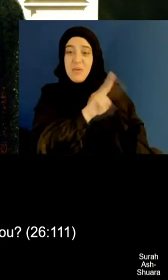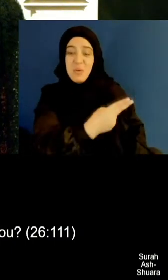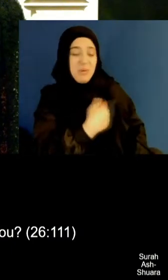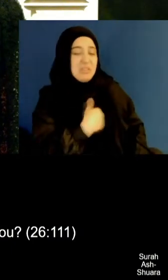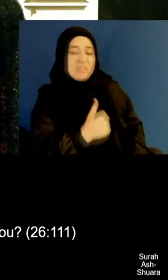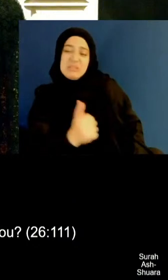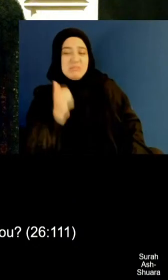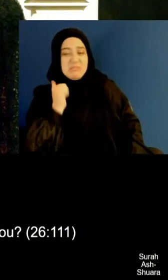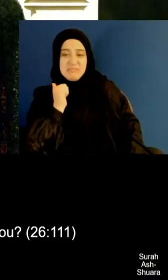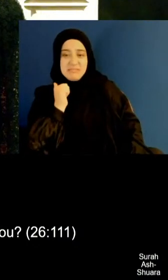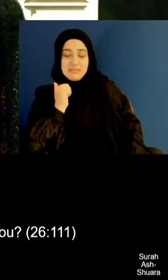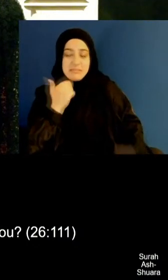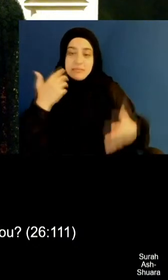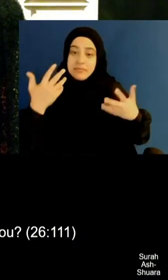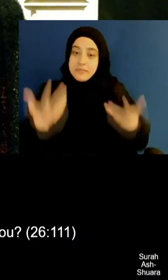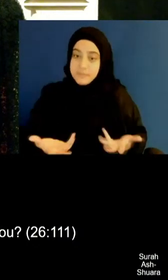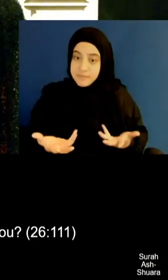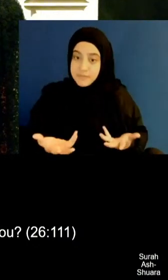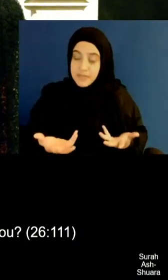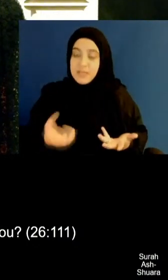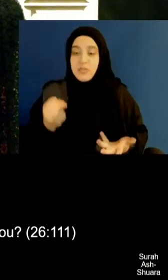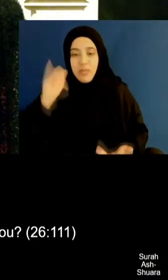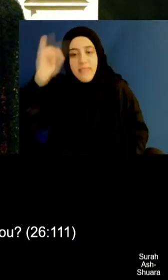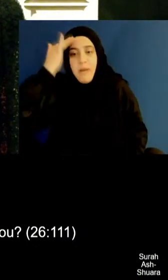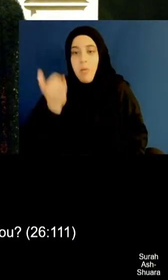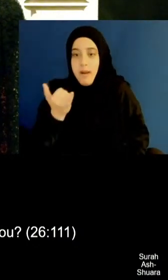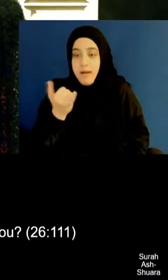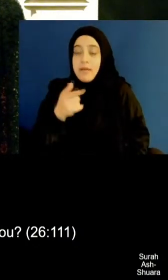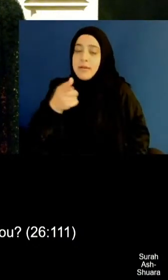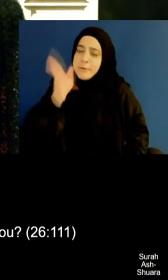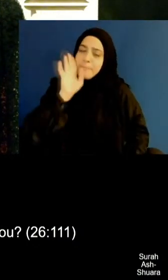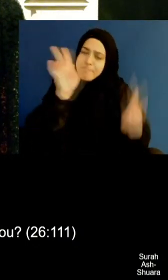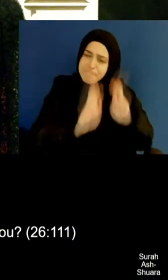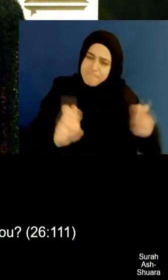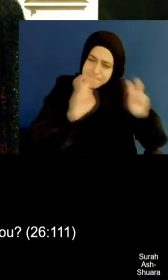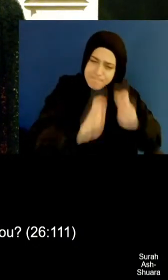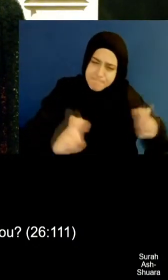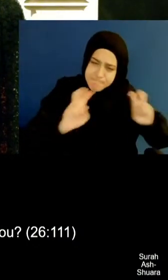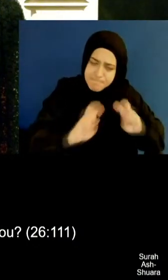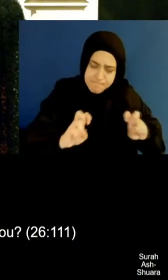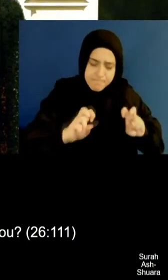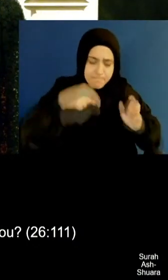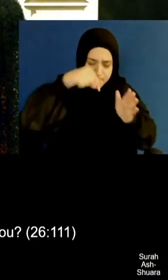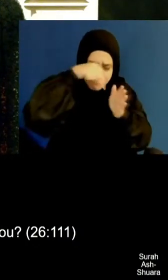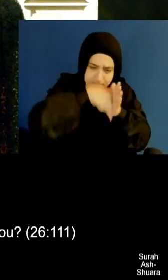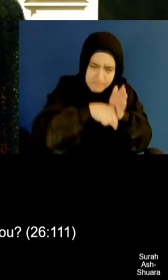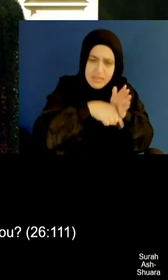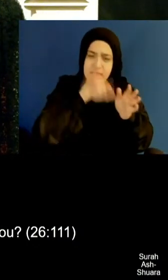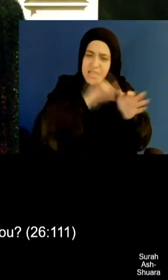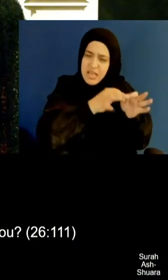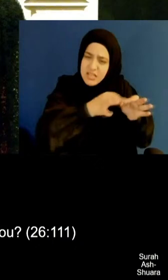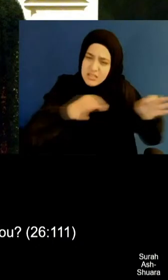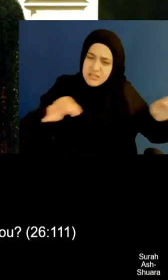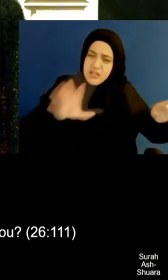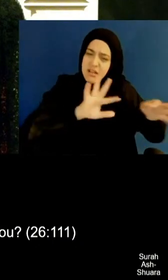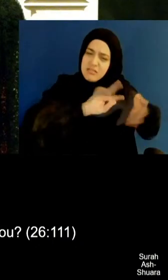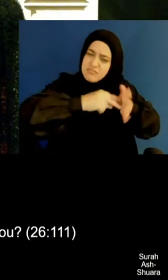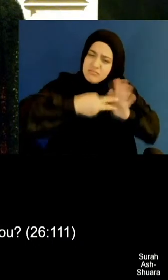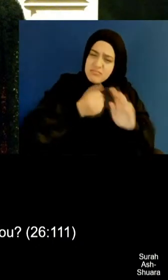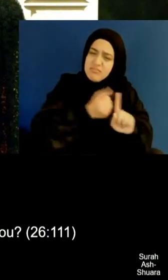find that when you delve deeper into the tafsir of this ayah, you actually